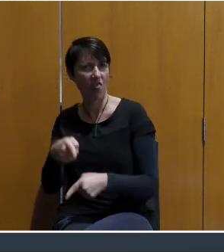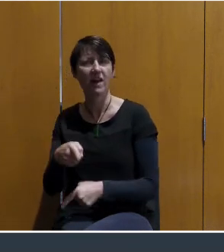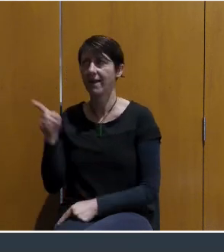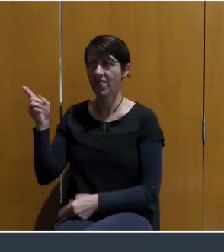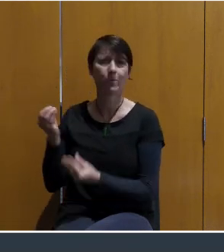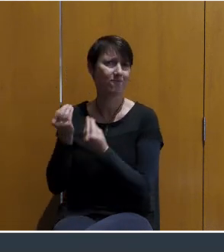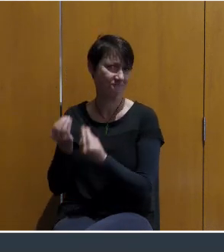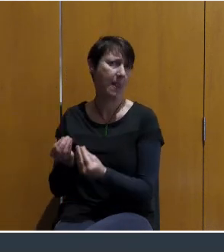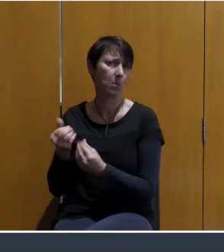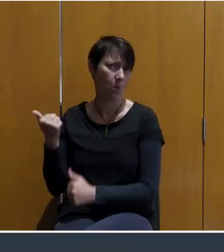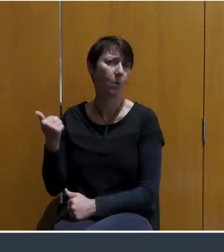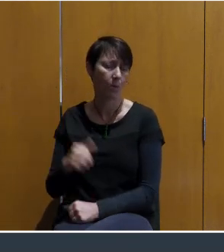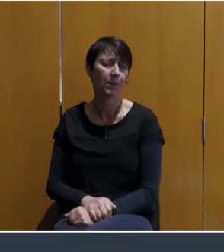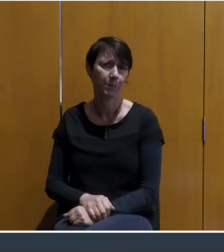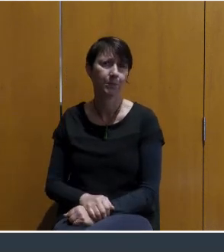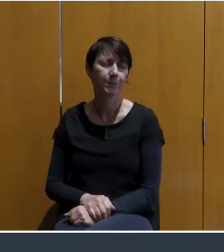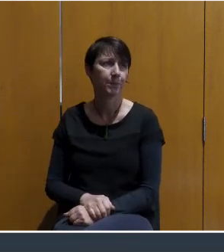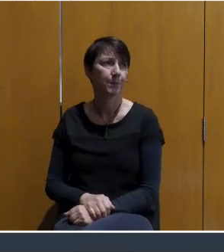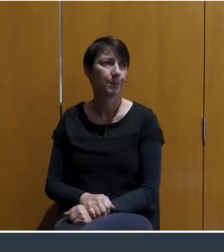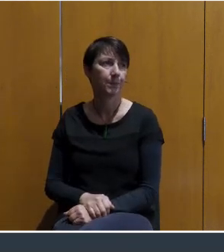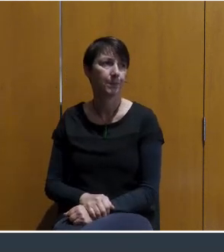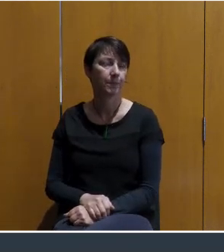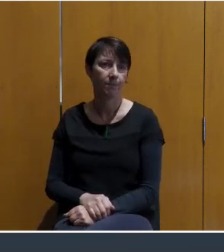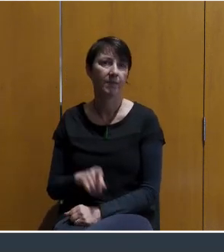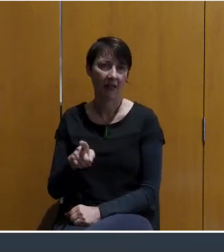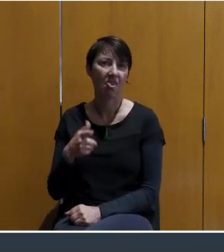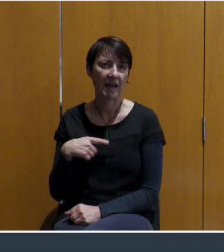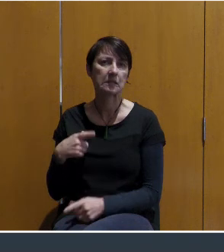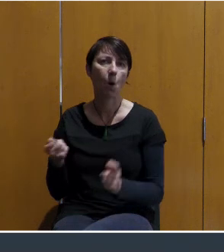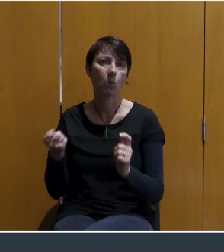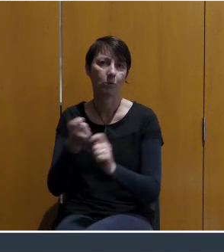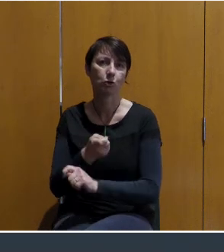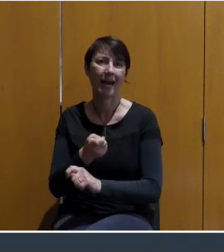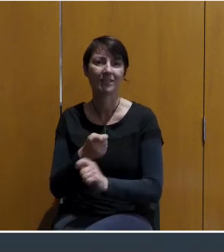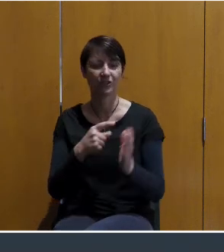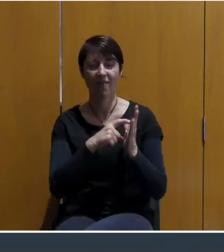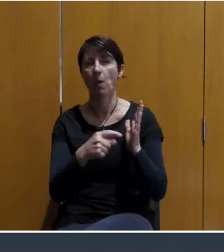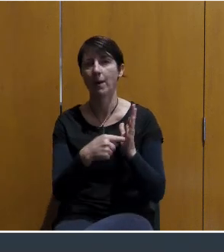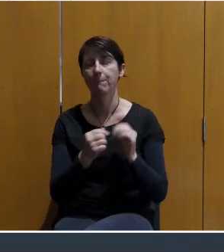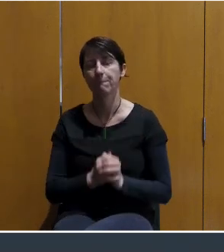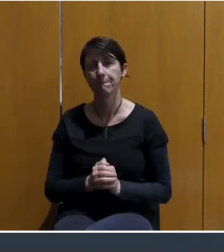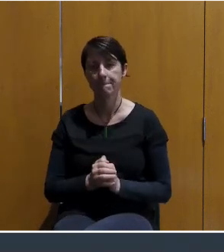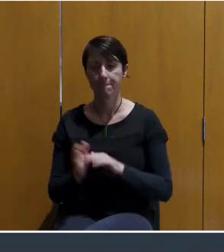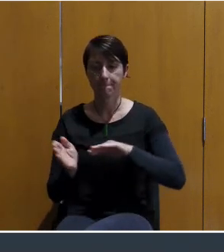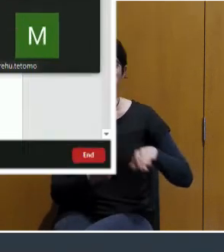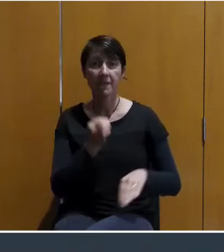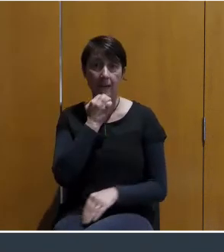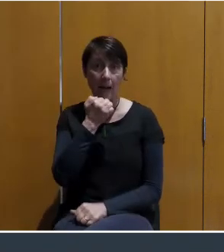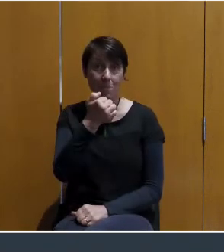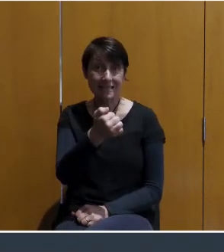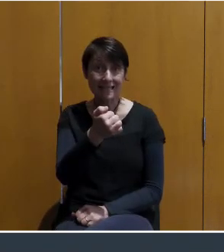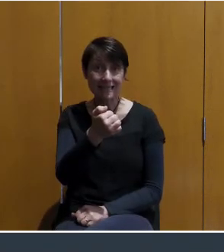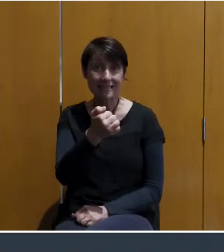adding that protect wildlife as the reasoning for these changes. And number 6, under